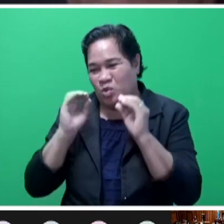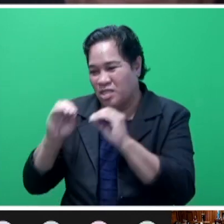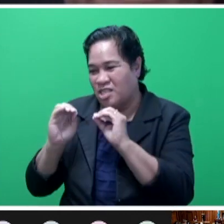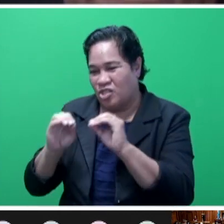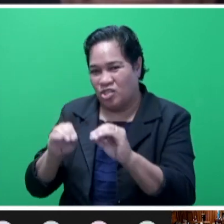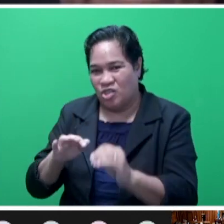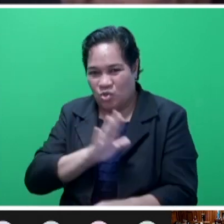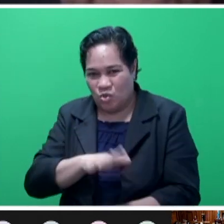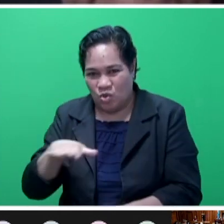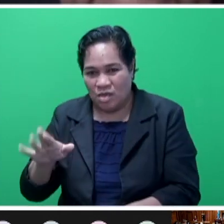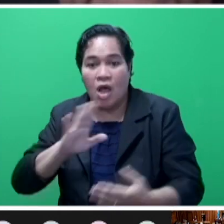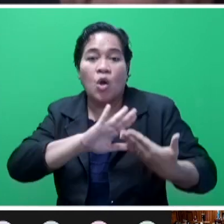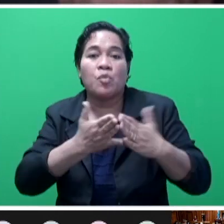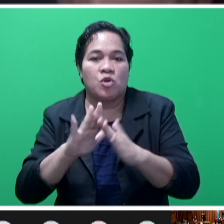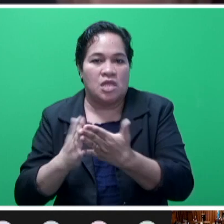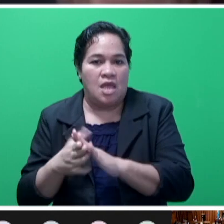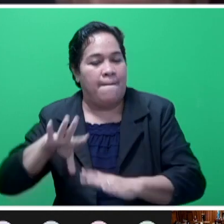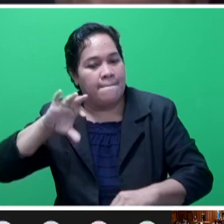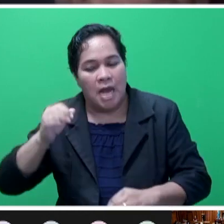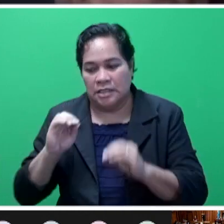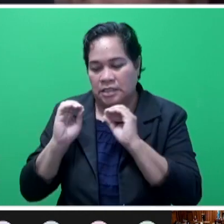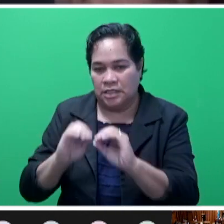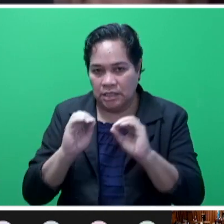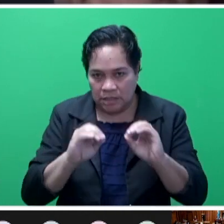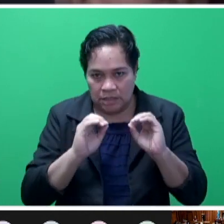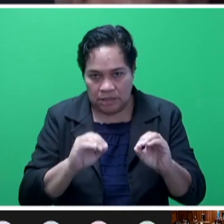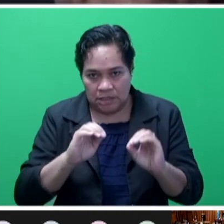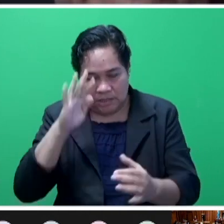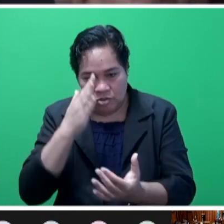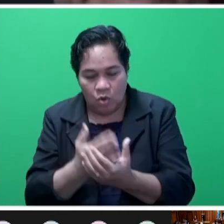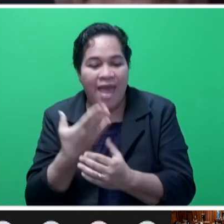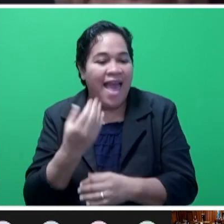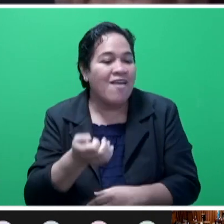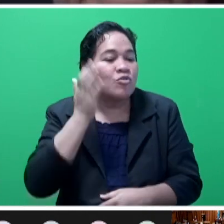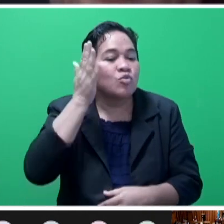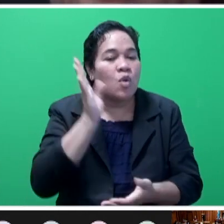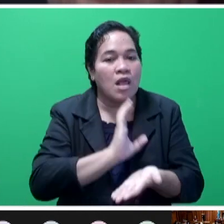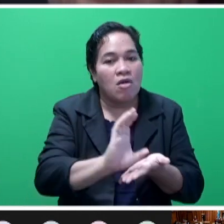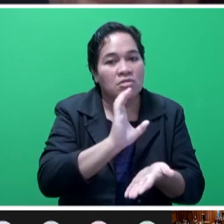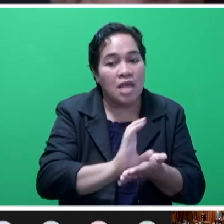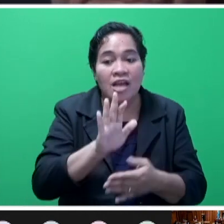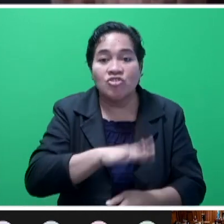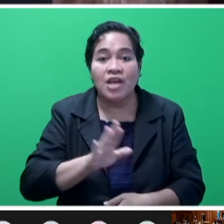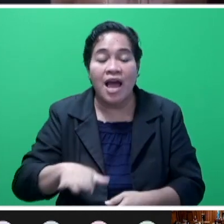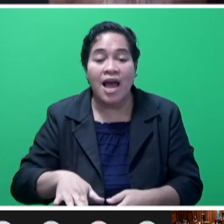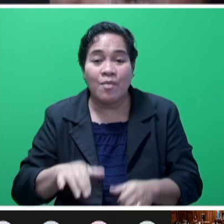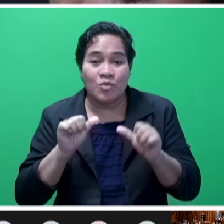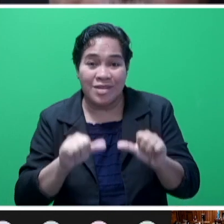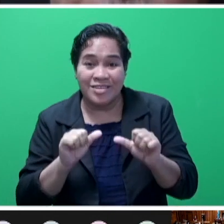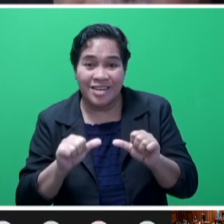of community approach, and we have school counselors, we have child protection officers in schools who are